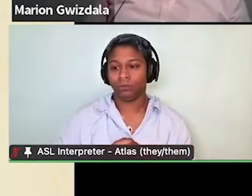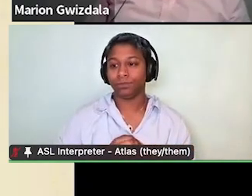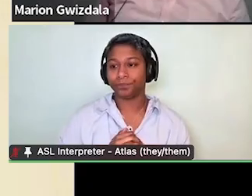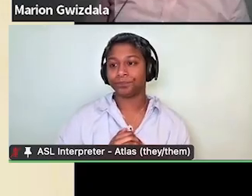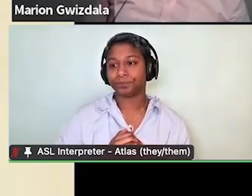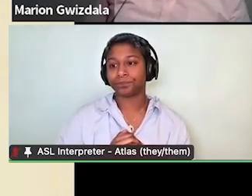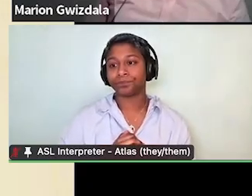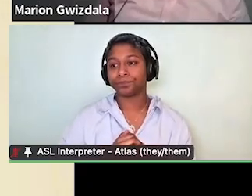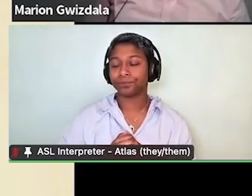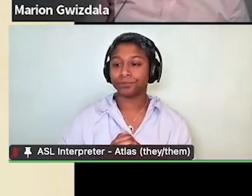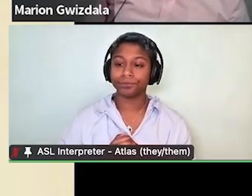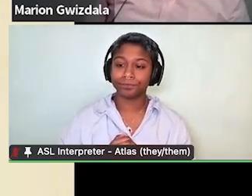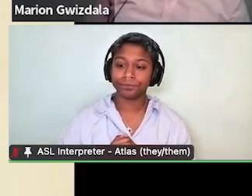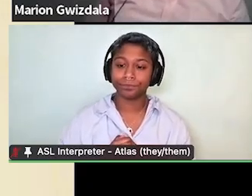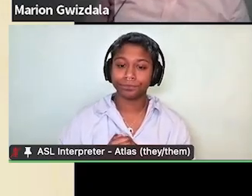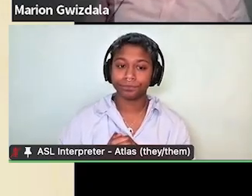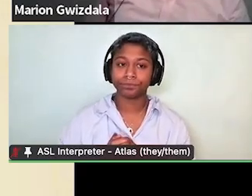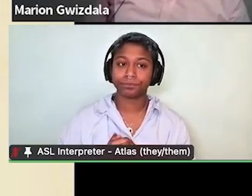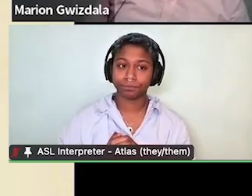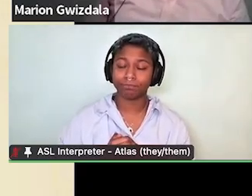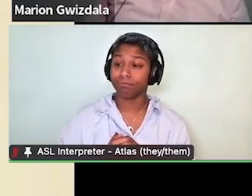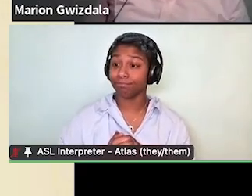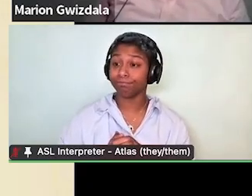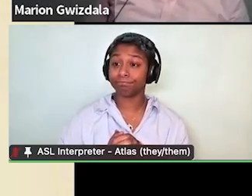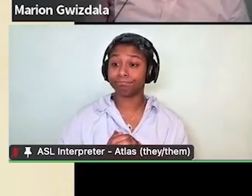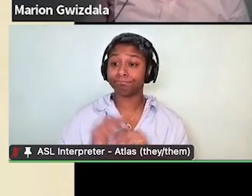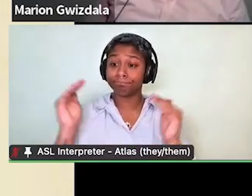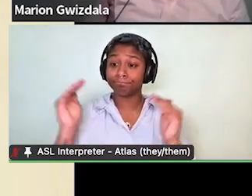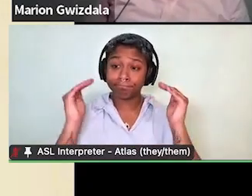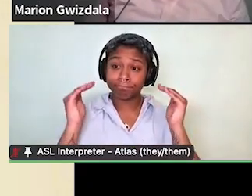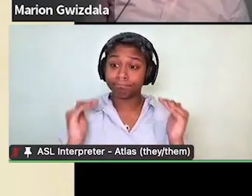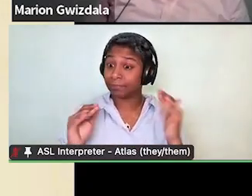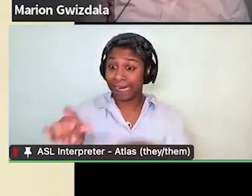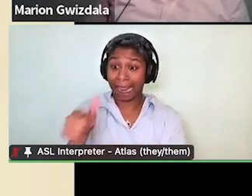So let's talk about, are there any questions up to this point?